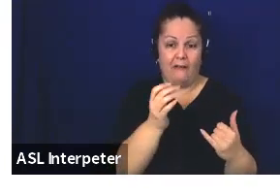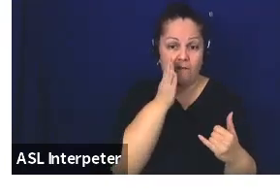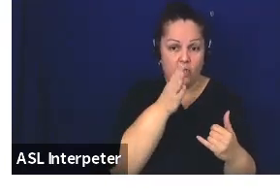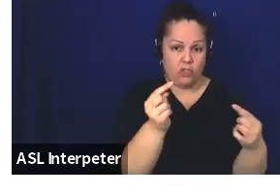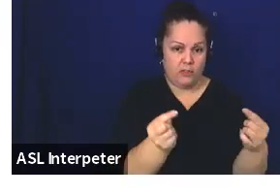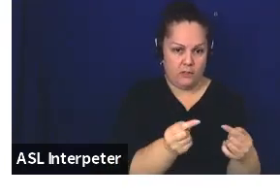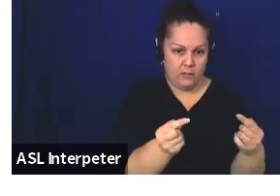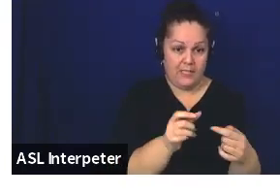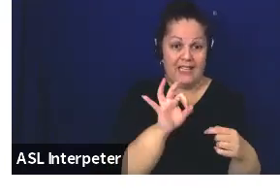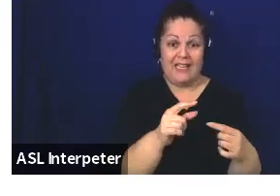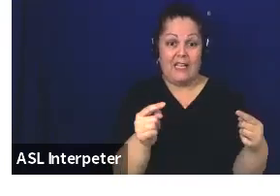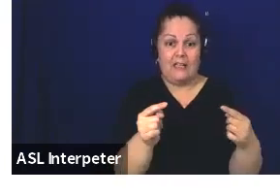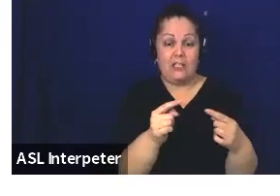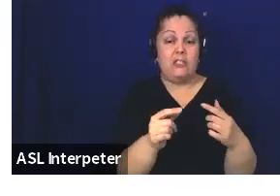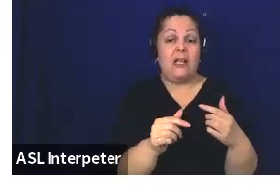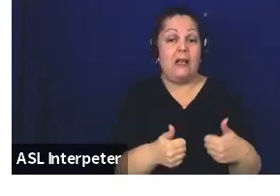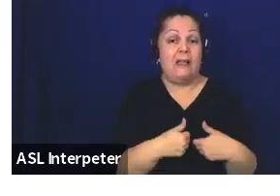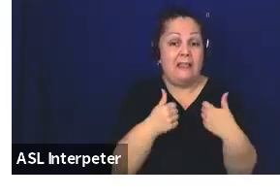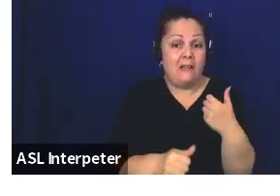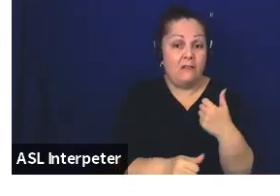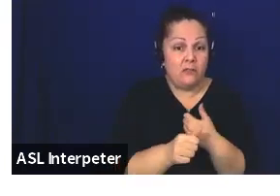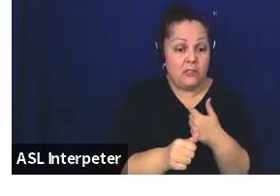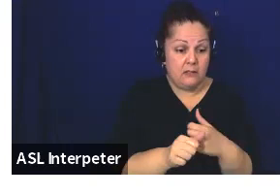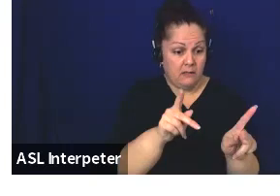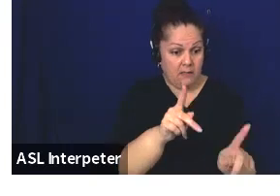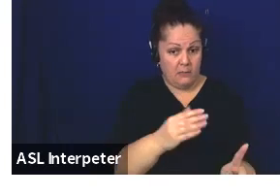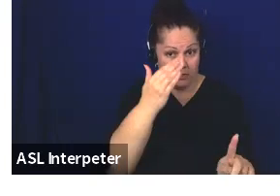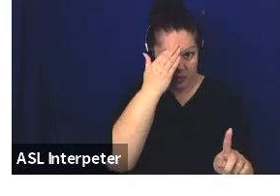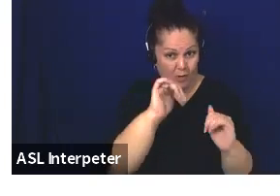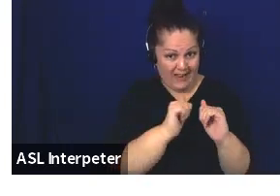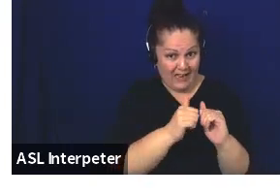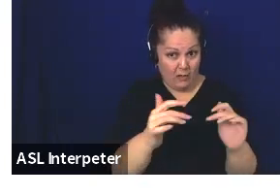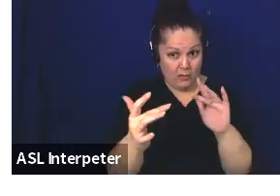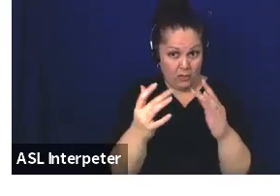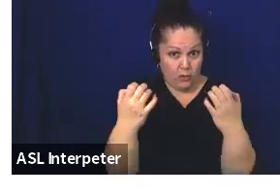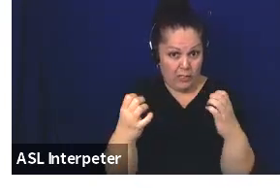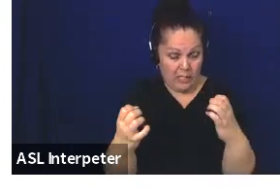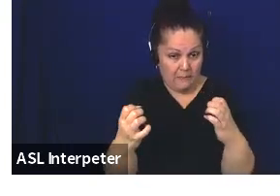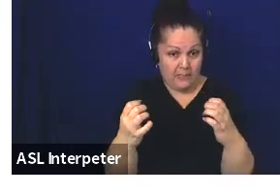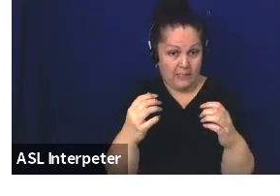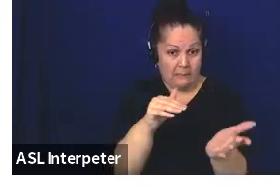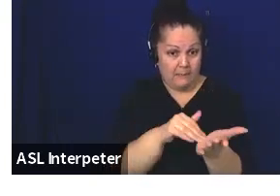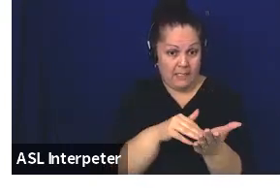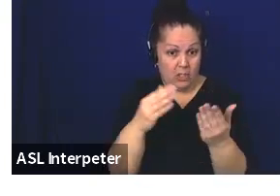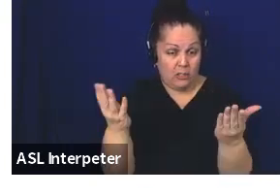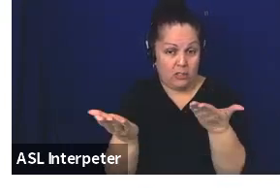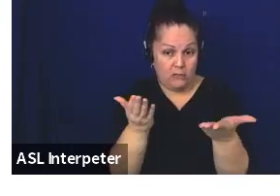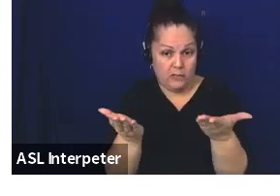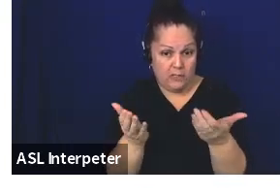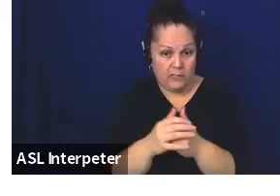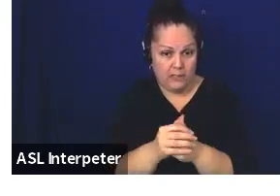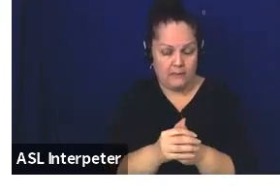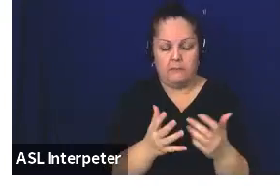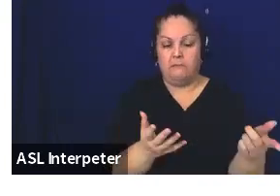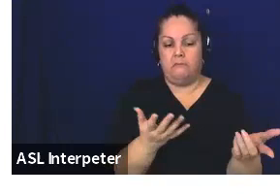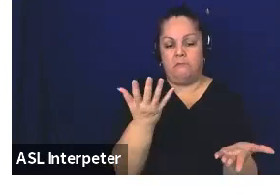injuries. If the injuries are life-threatening, does the individual know how to get in touch with emergency medical services? And this might